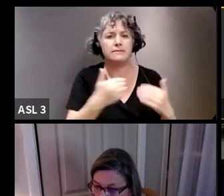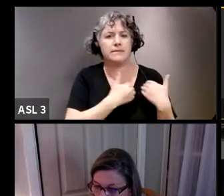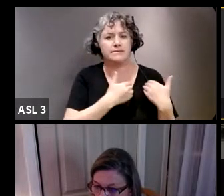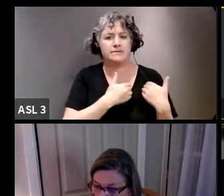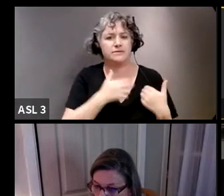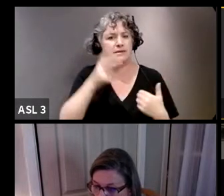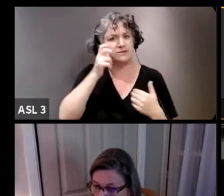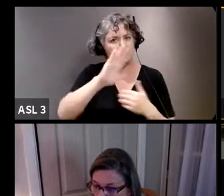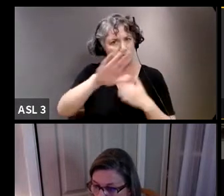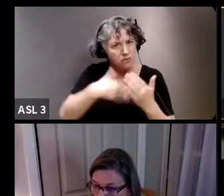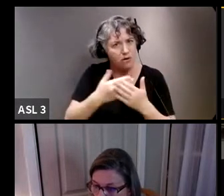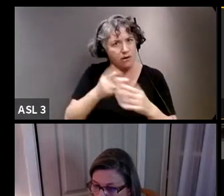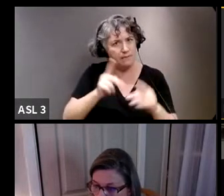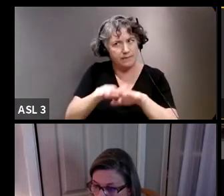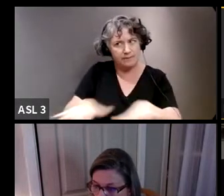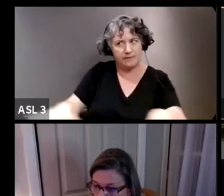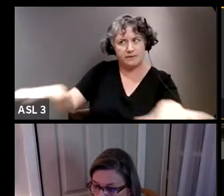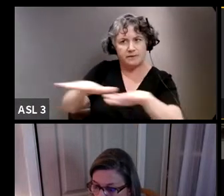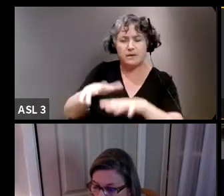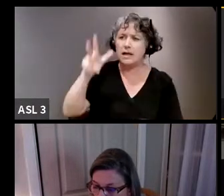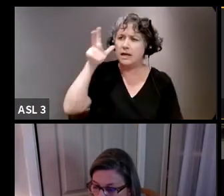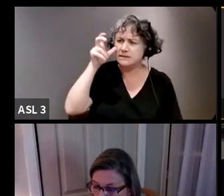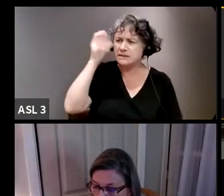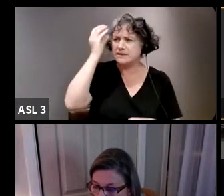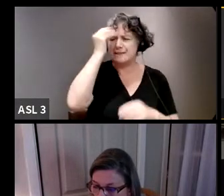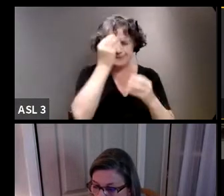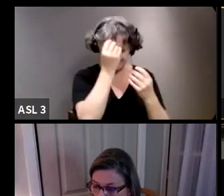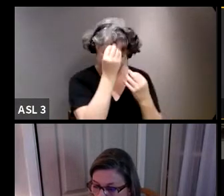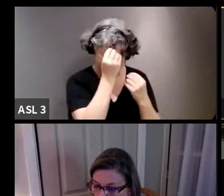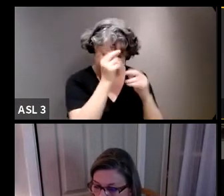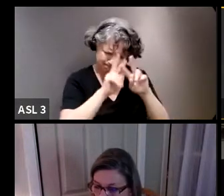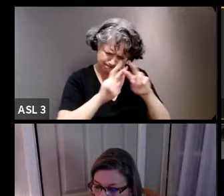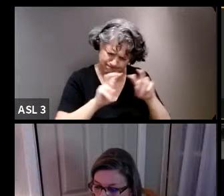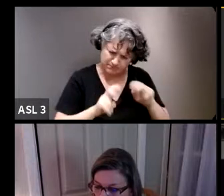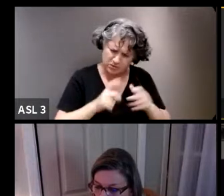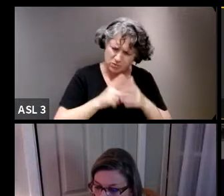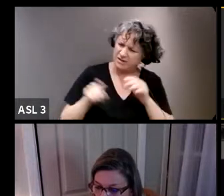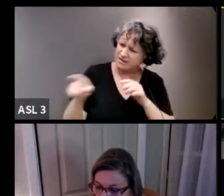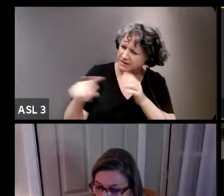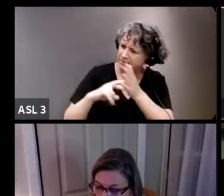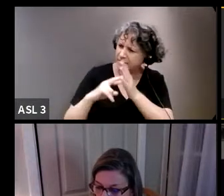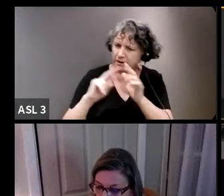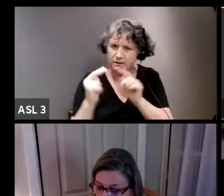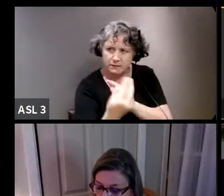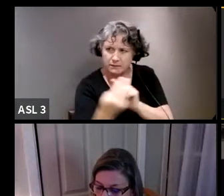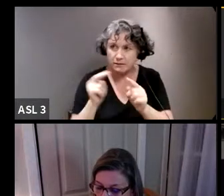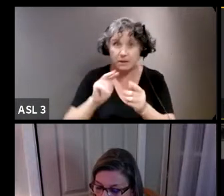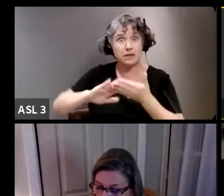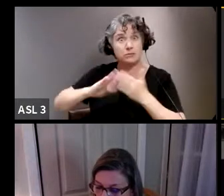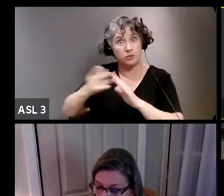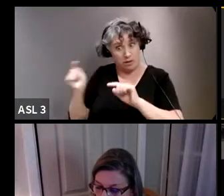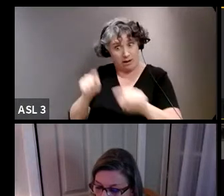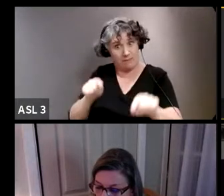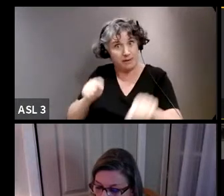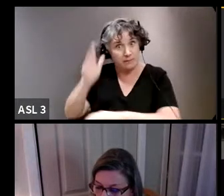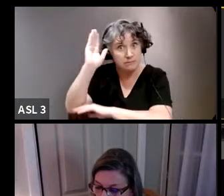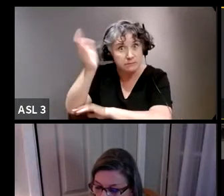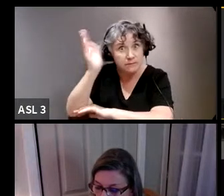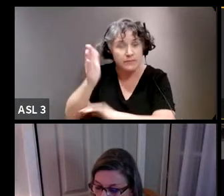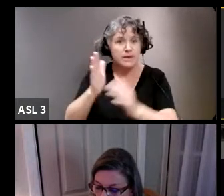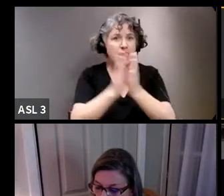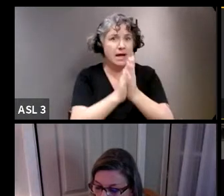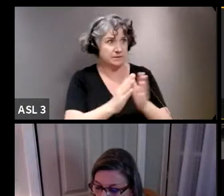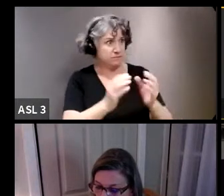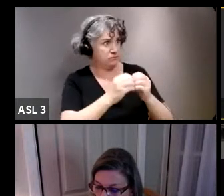public but you listen and then you think critically of what is being said those community members who come to these meetings to ask for more